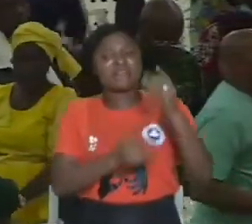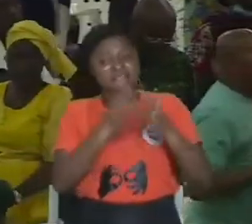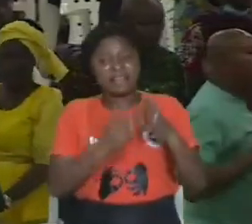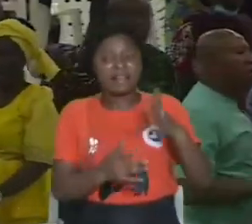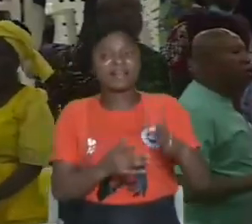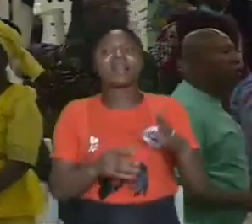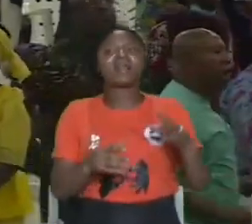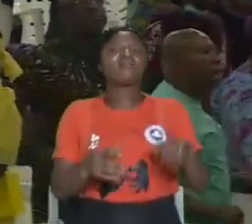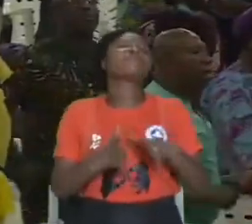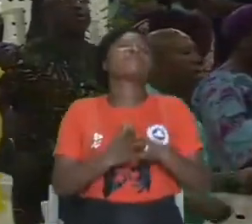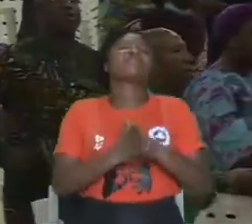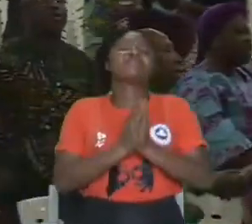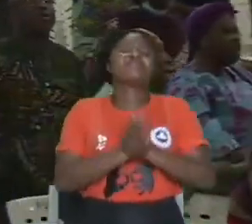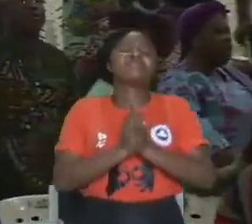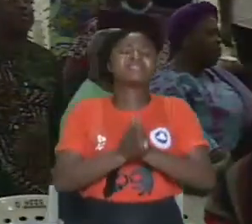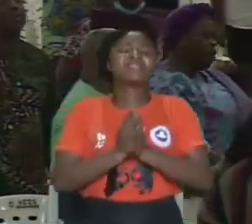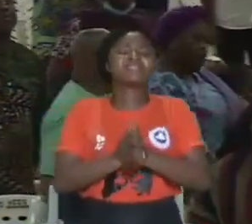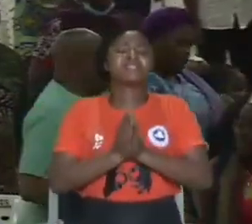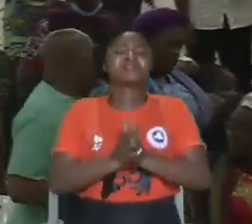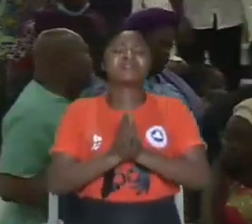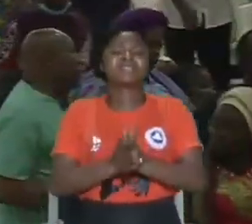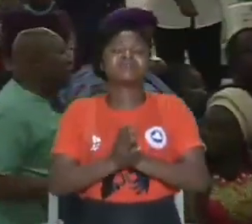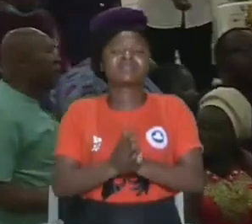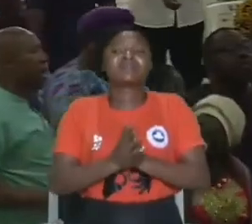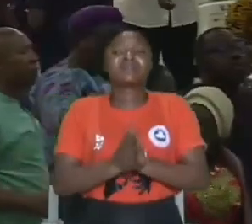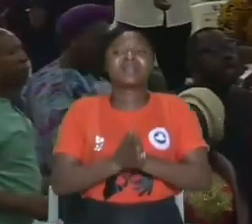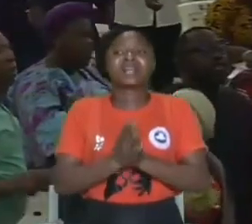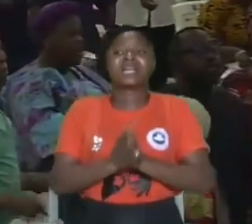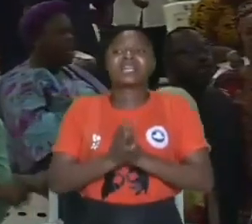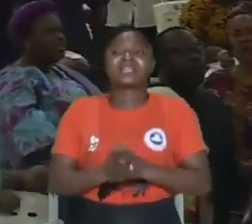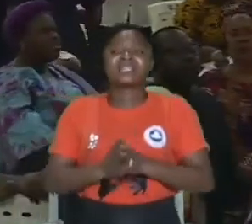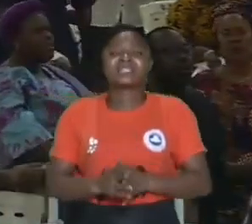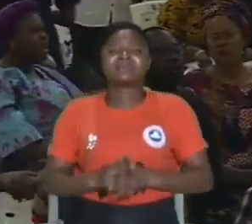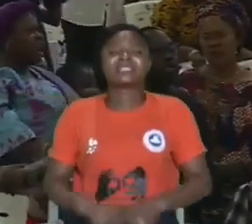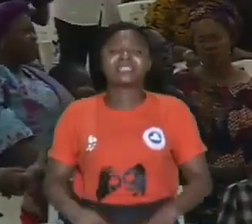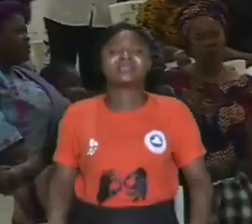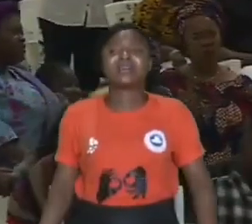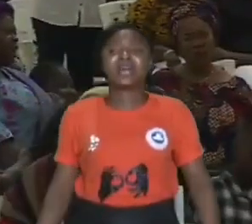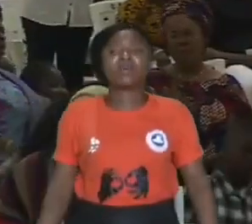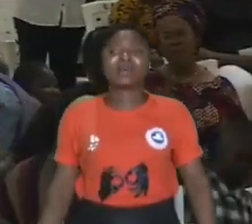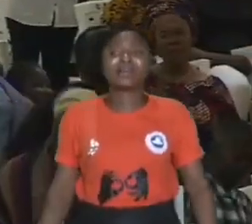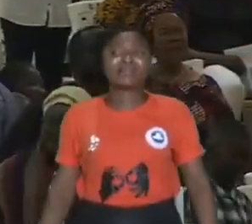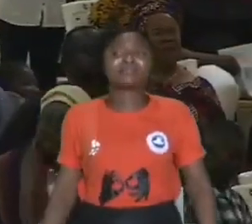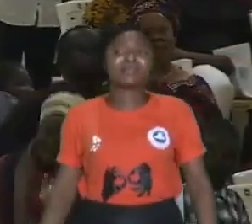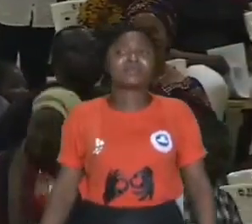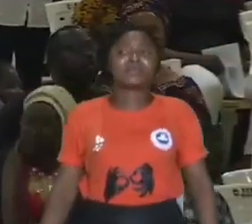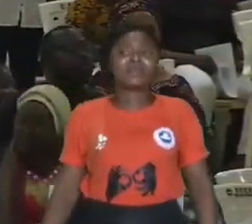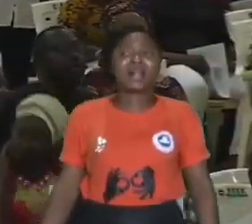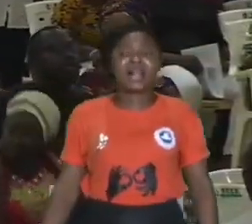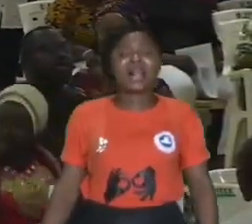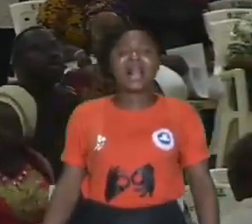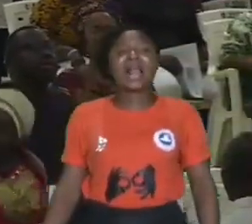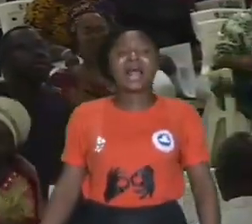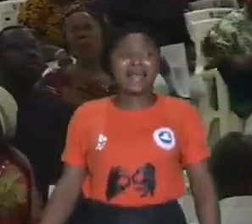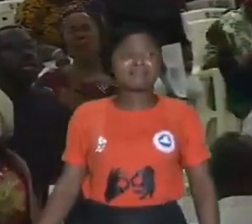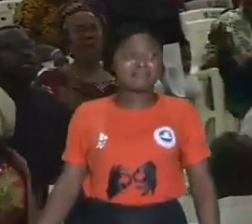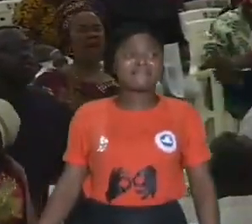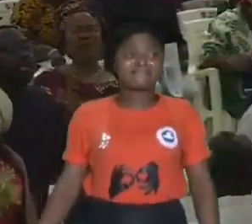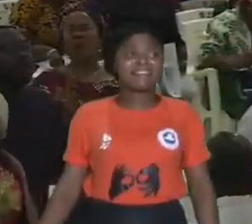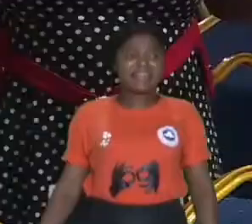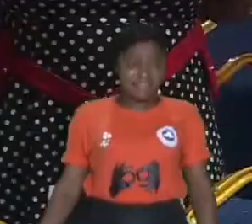and begin to make that prayer. Man pray loco paya na siata. When I pray fire.